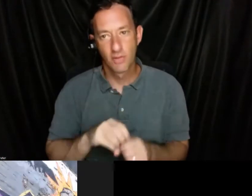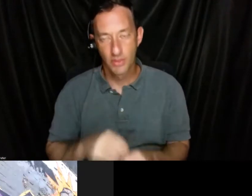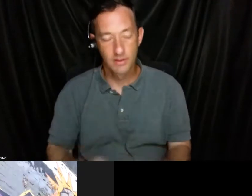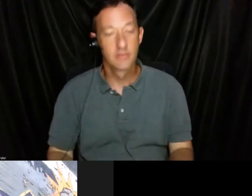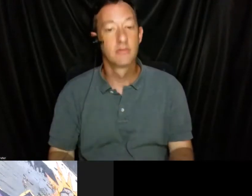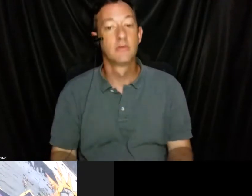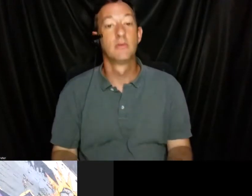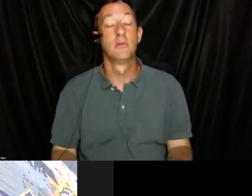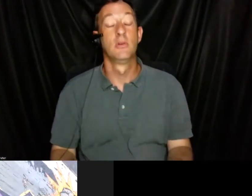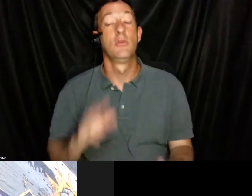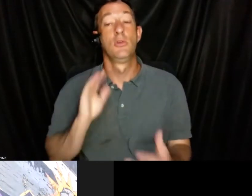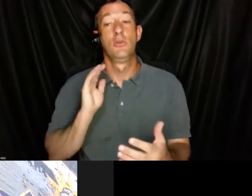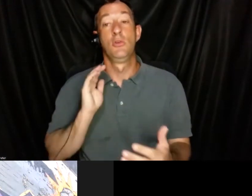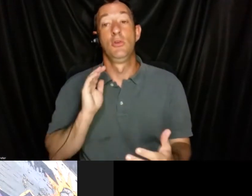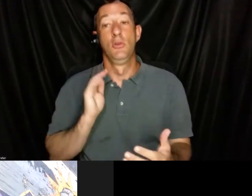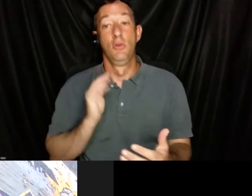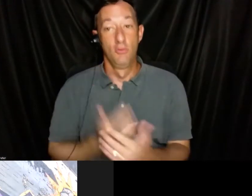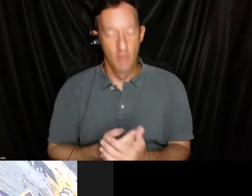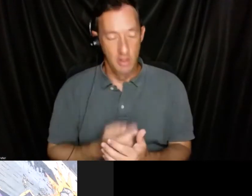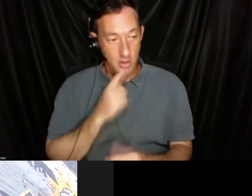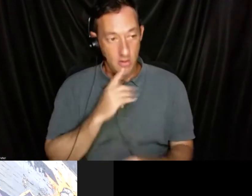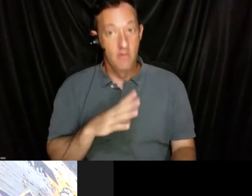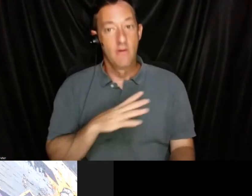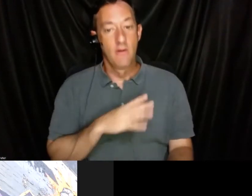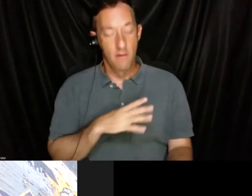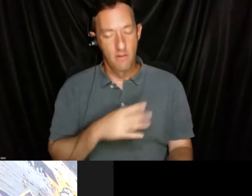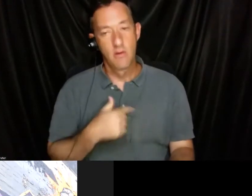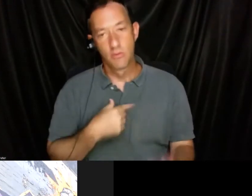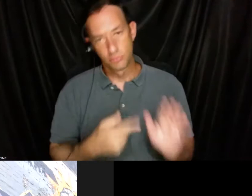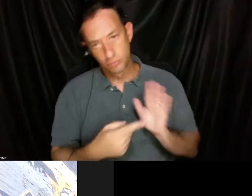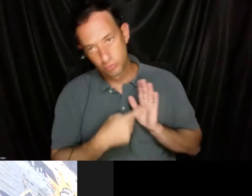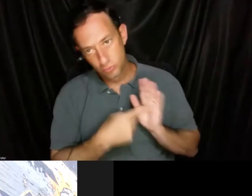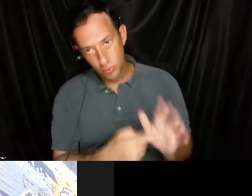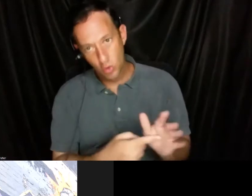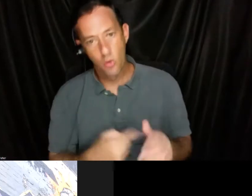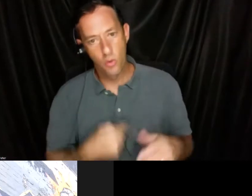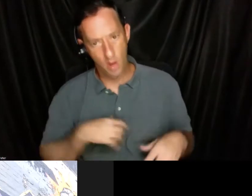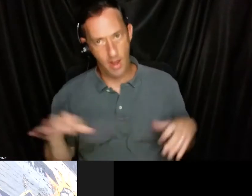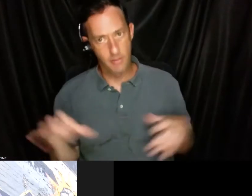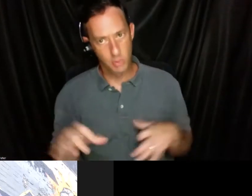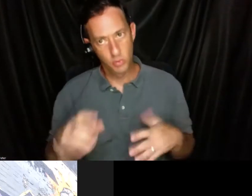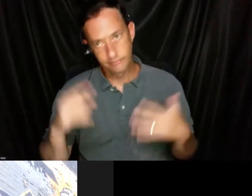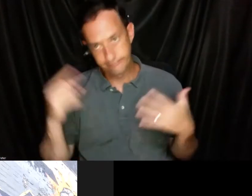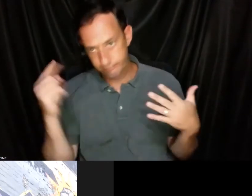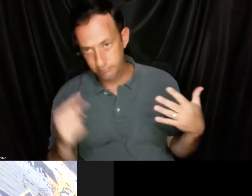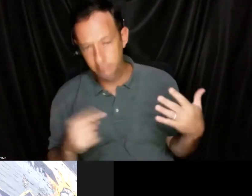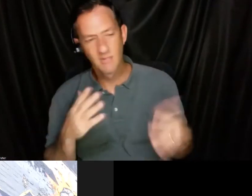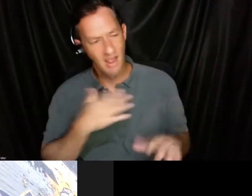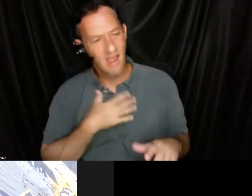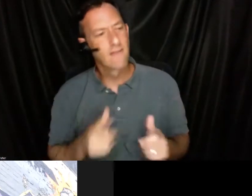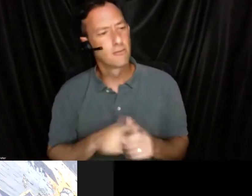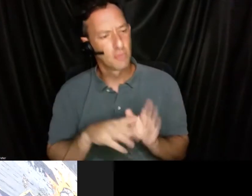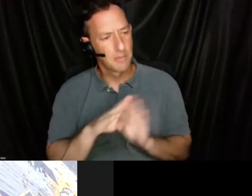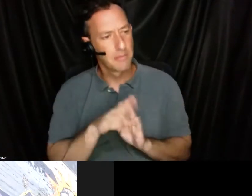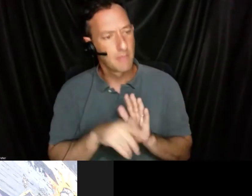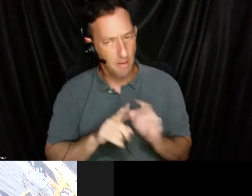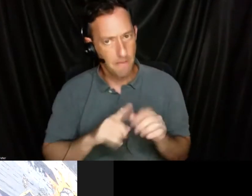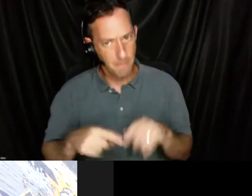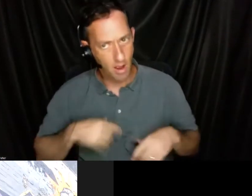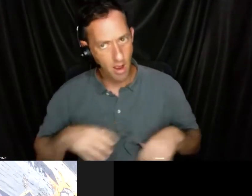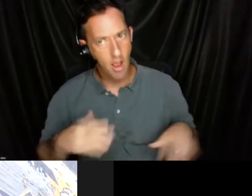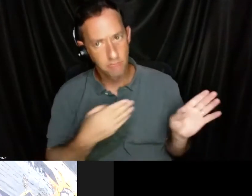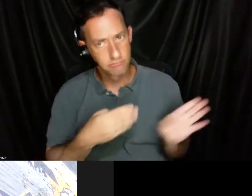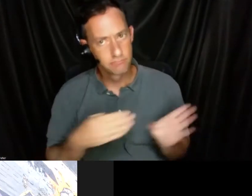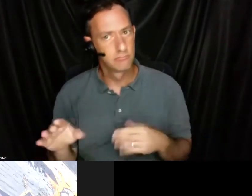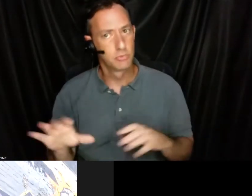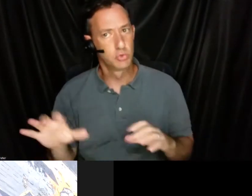when I got there, they were like, okay, and I showed them, you know, this is what I've been doing in my life. I know I have a criminal background, but this is what I've been doing.